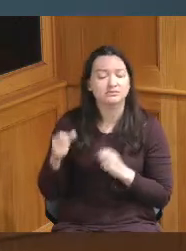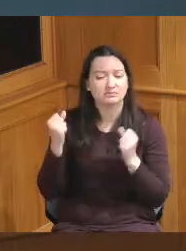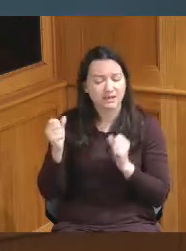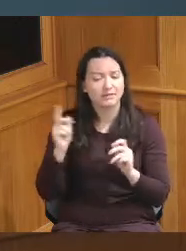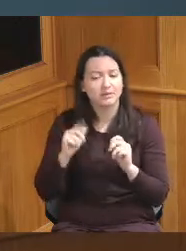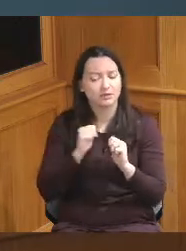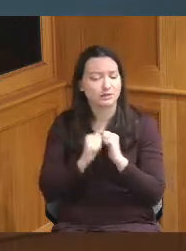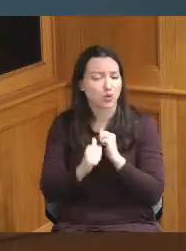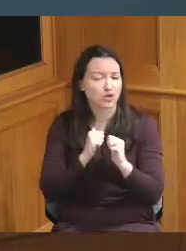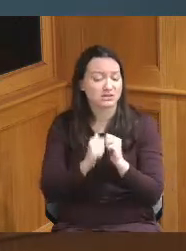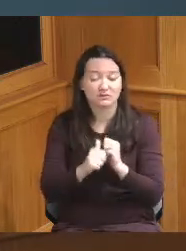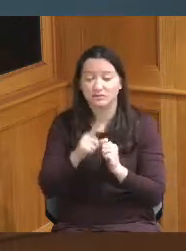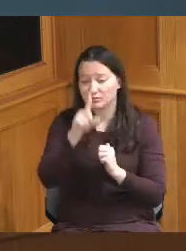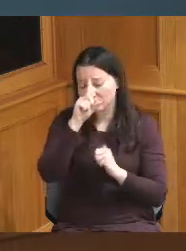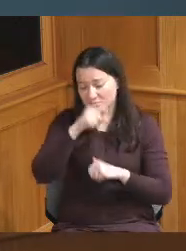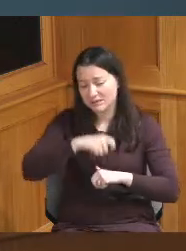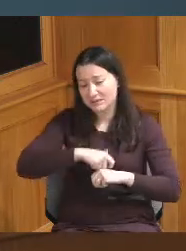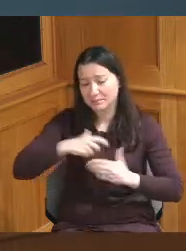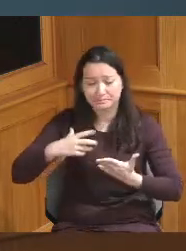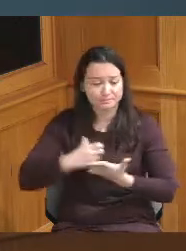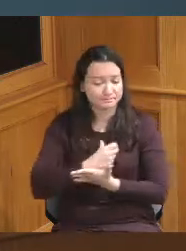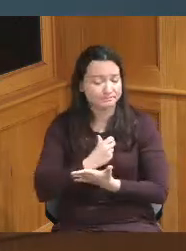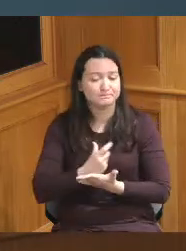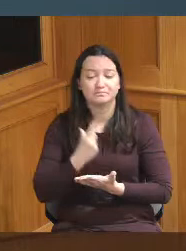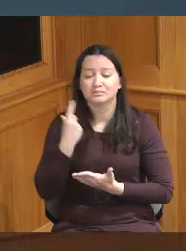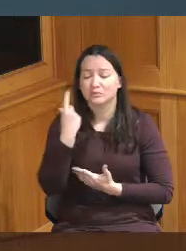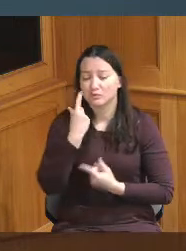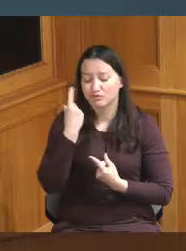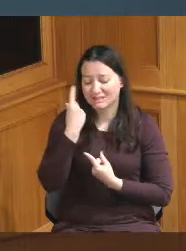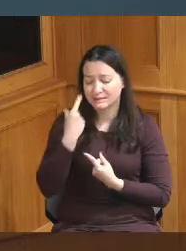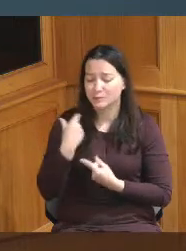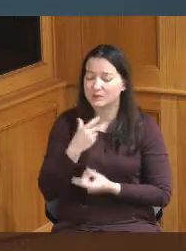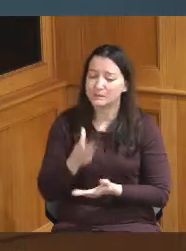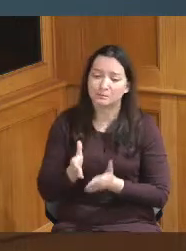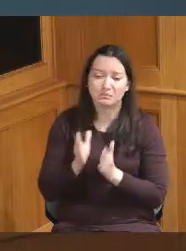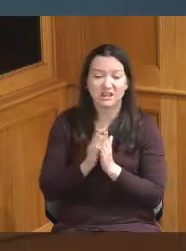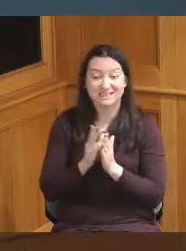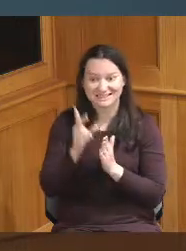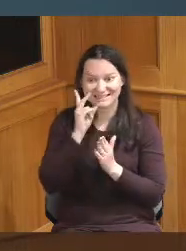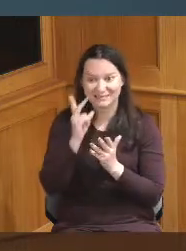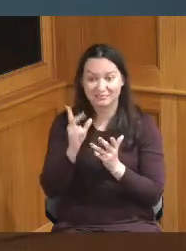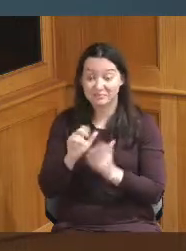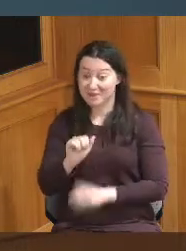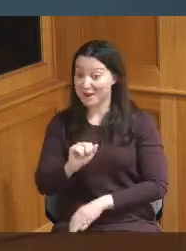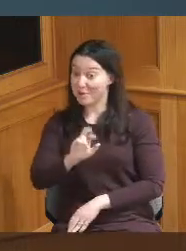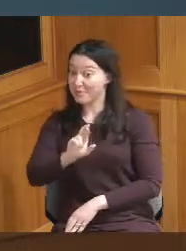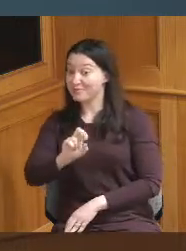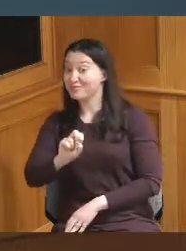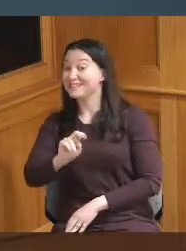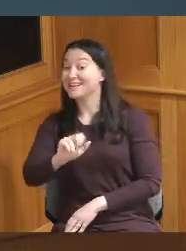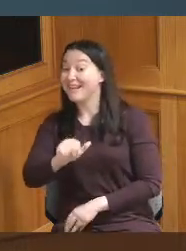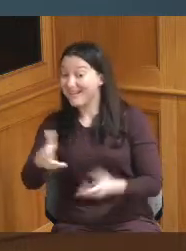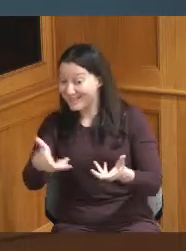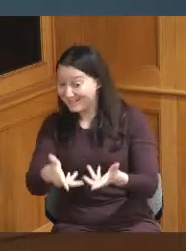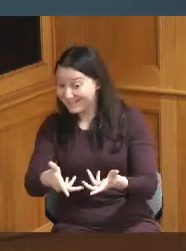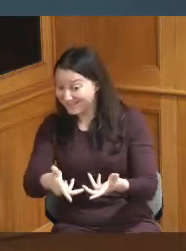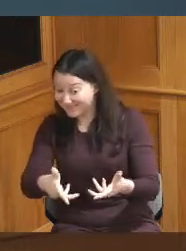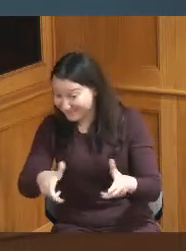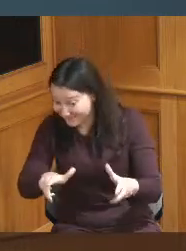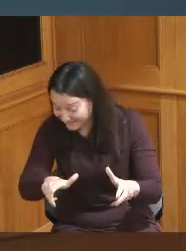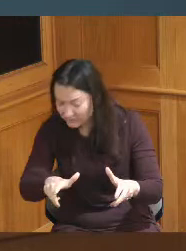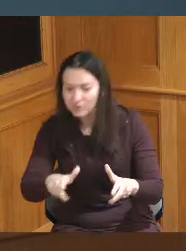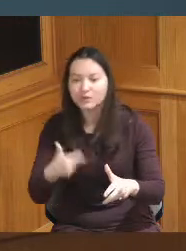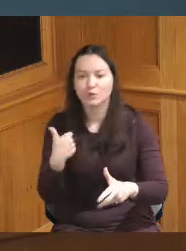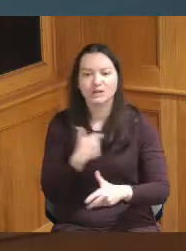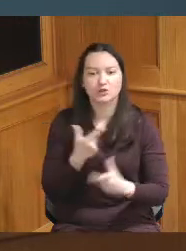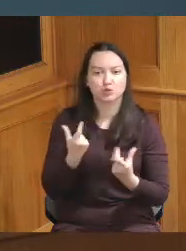And I think it's a good time, considering we're being asked to, you know, look at an arena. And we're also asked about what we're going to do with